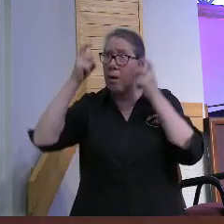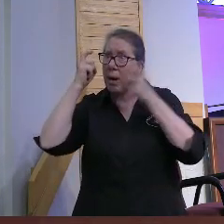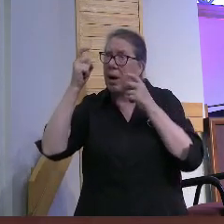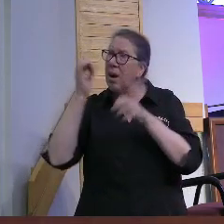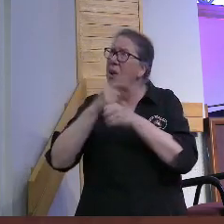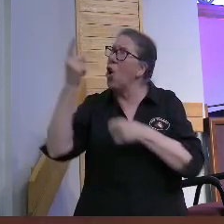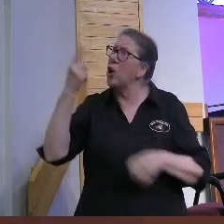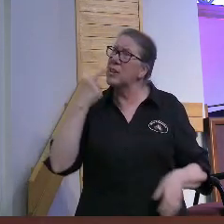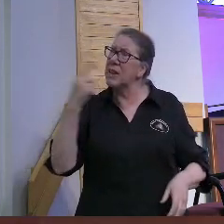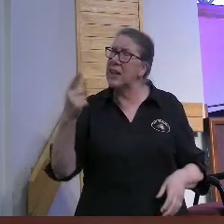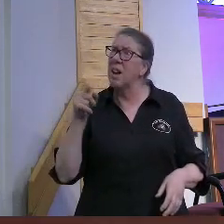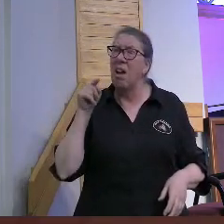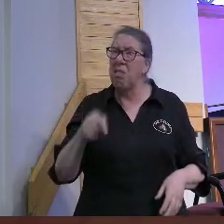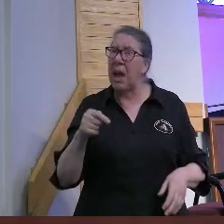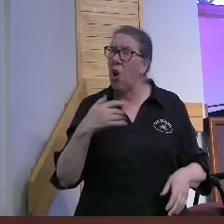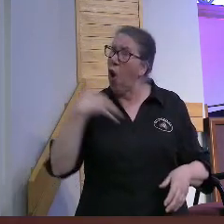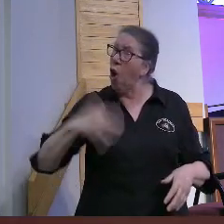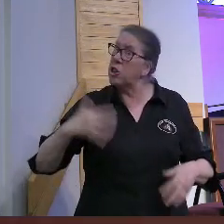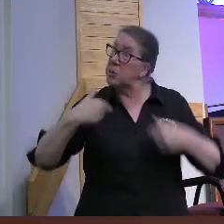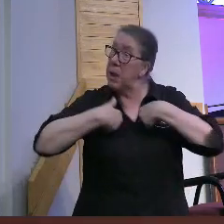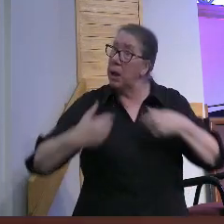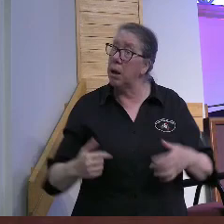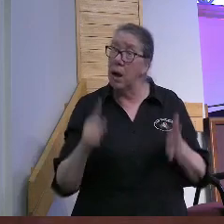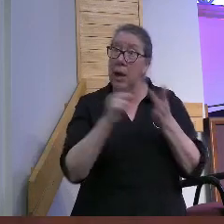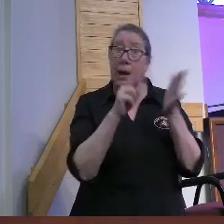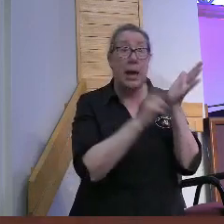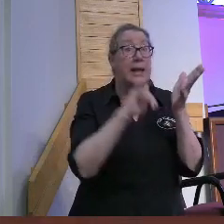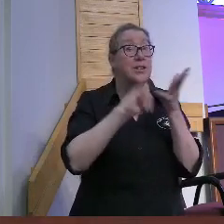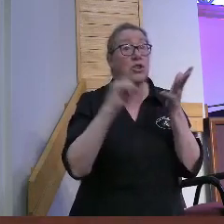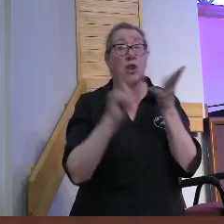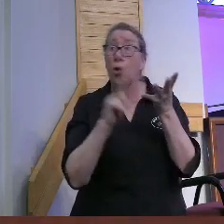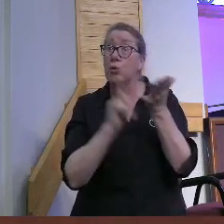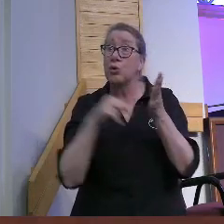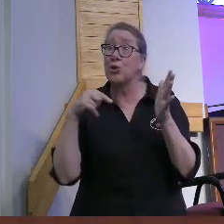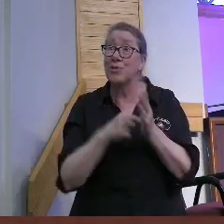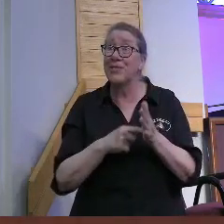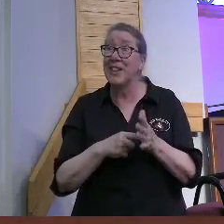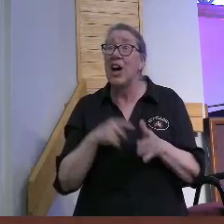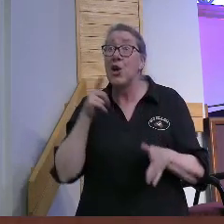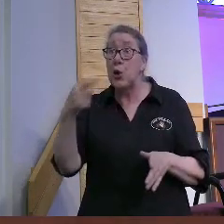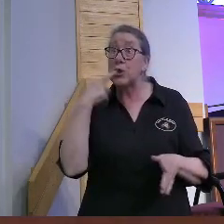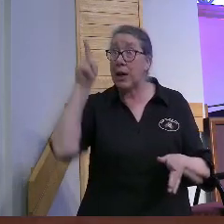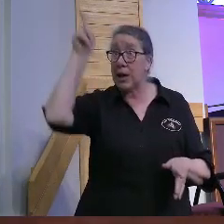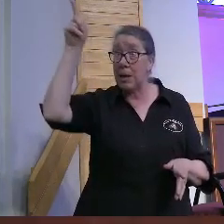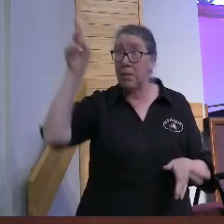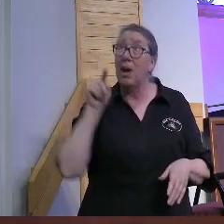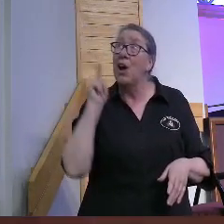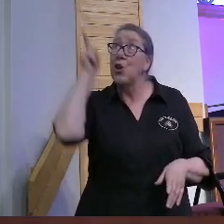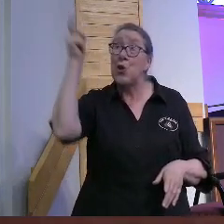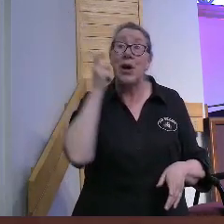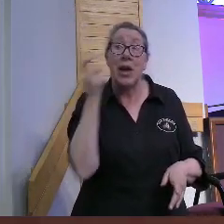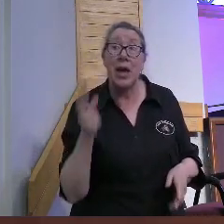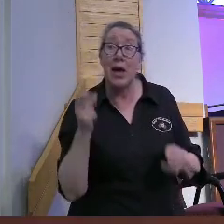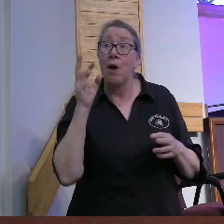says, that's an insult. We're telling God, God, you can take care of the birds. You can take care of the grass and the